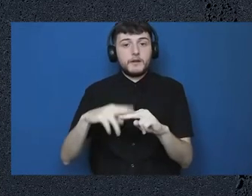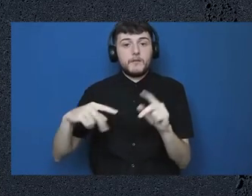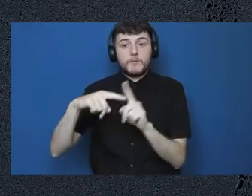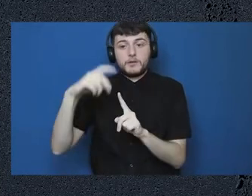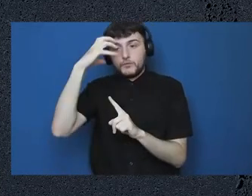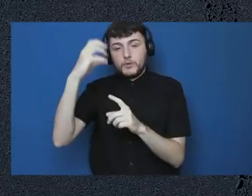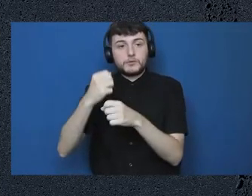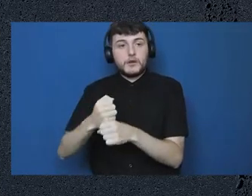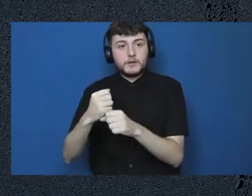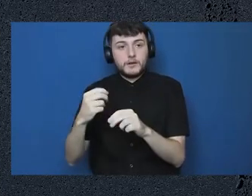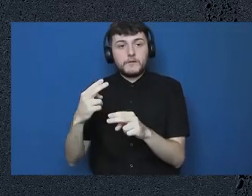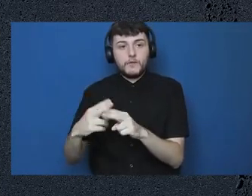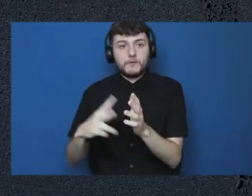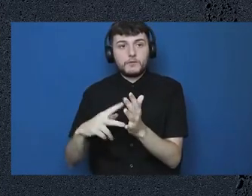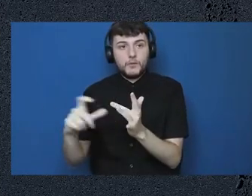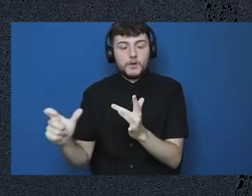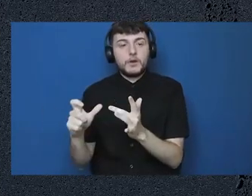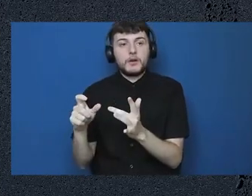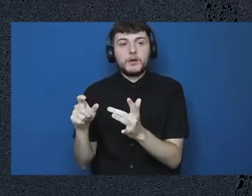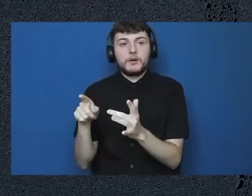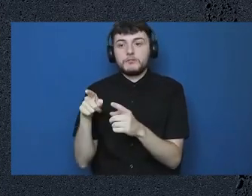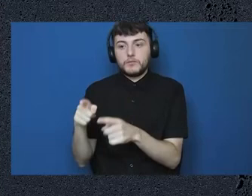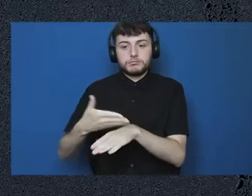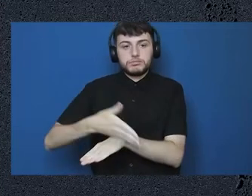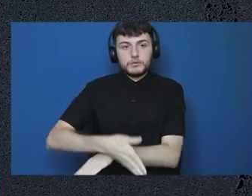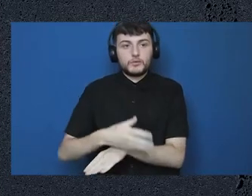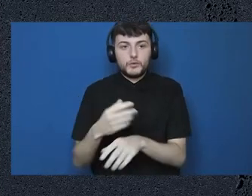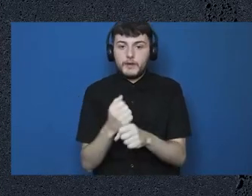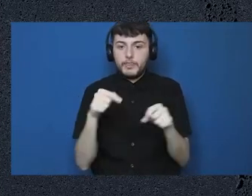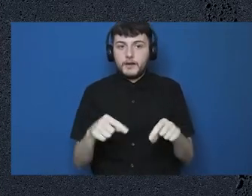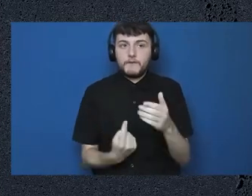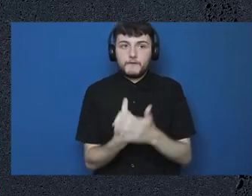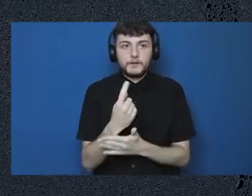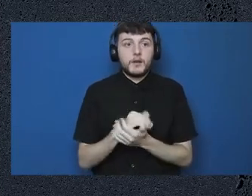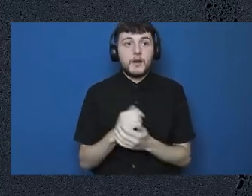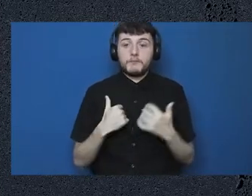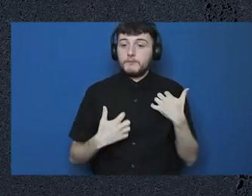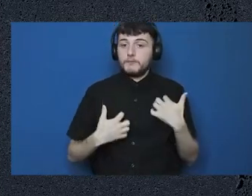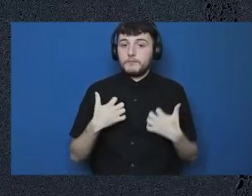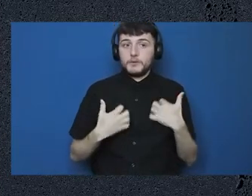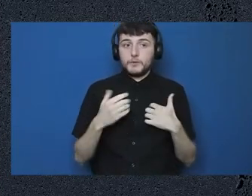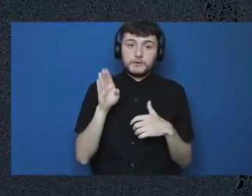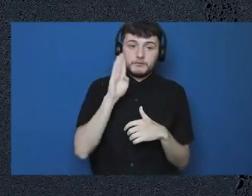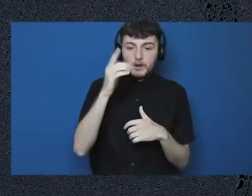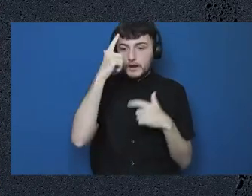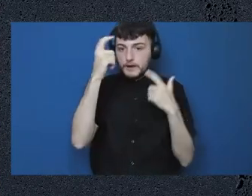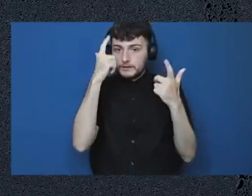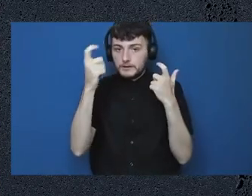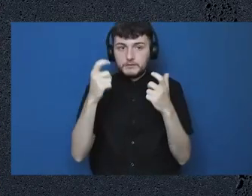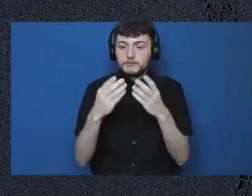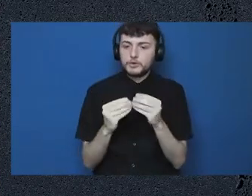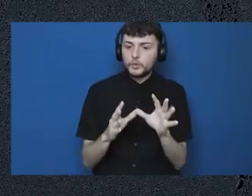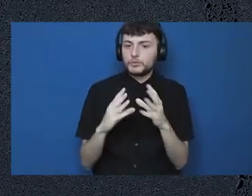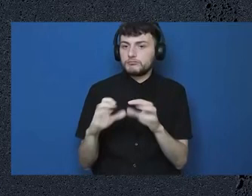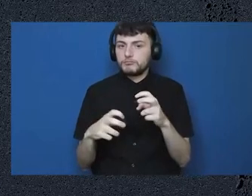efforts in bringing this event about. I'm really keen to hear ideas and solutions. As an MP,